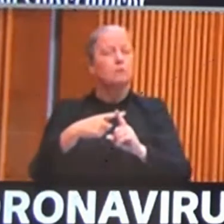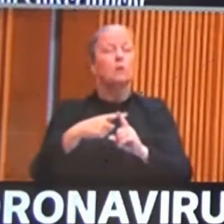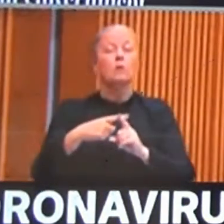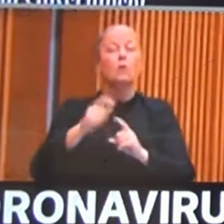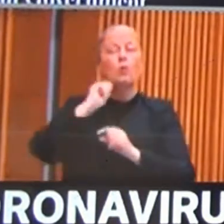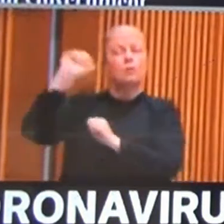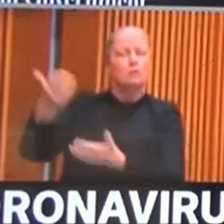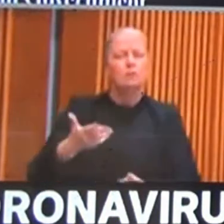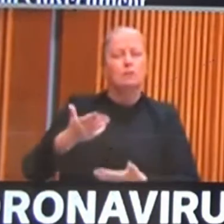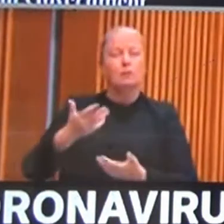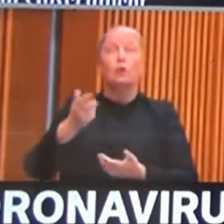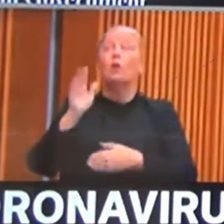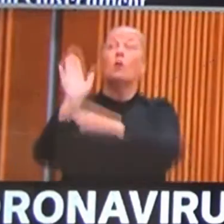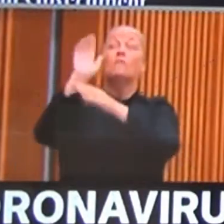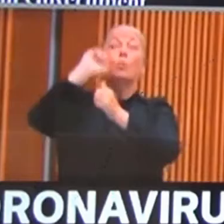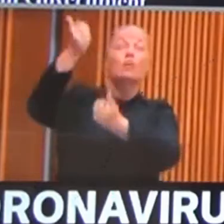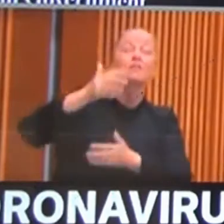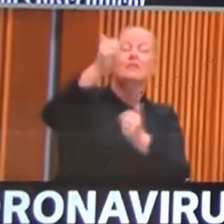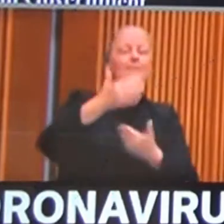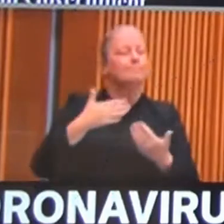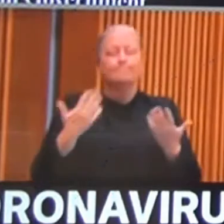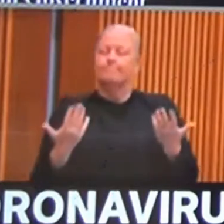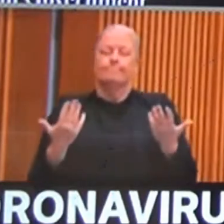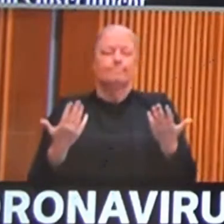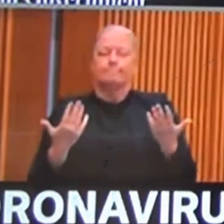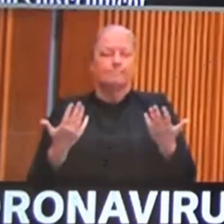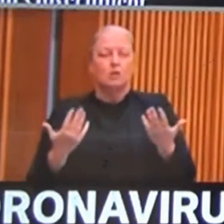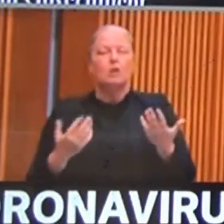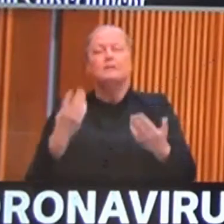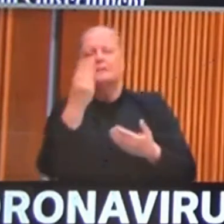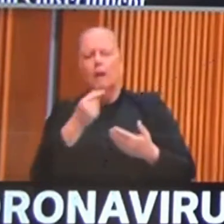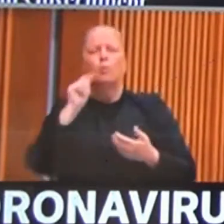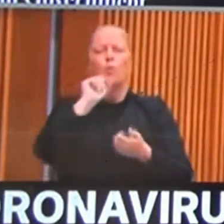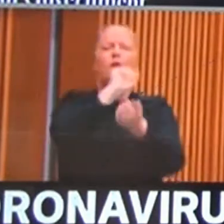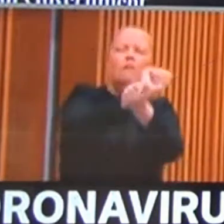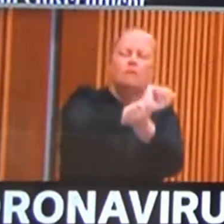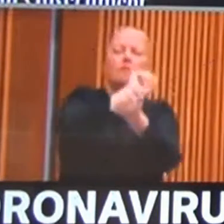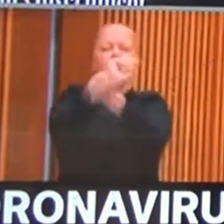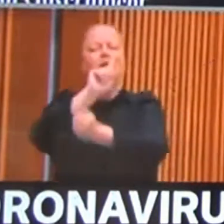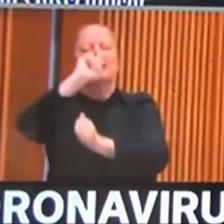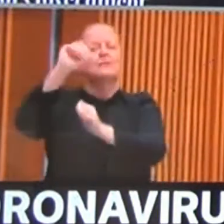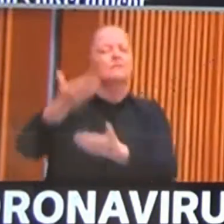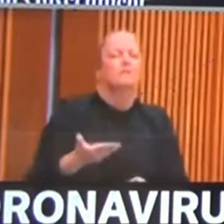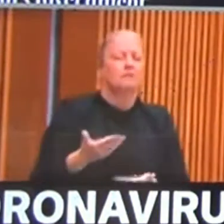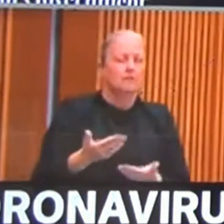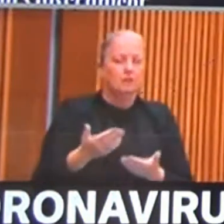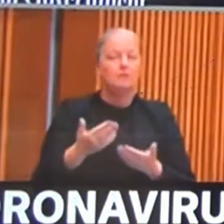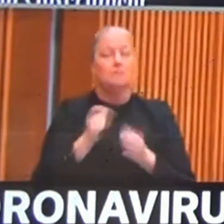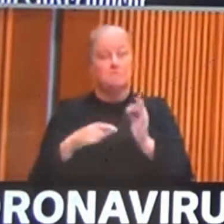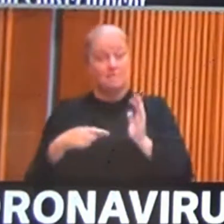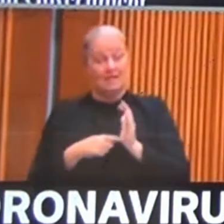will necessarily arrive. There will be some supply blockages. We just presume those. But now that we have this